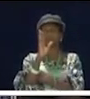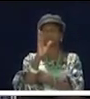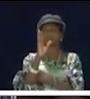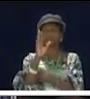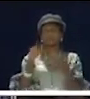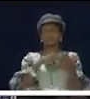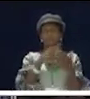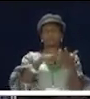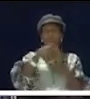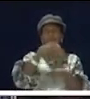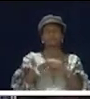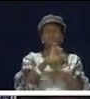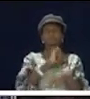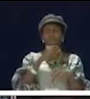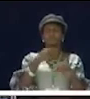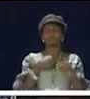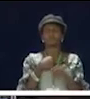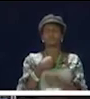tonight I